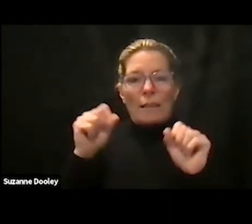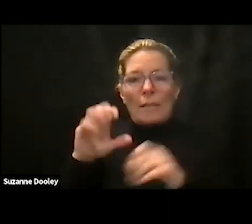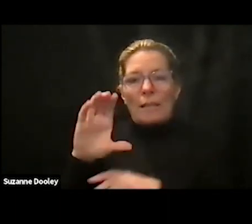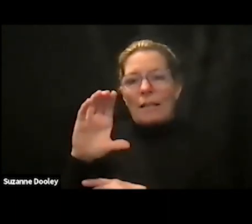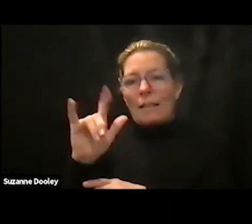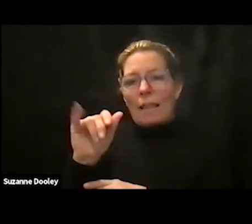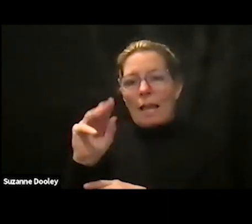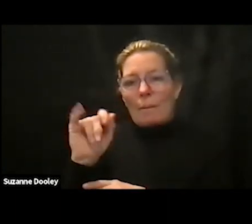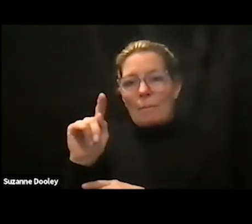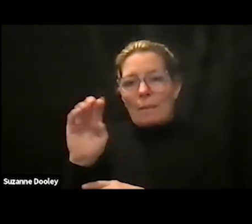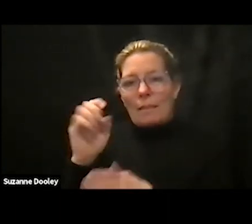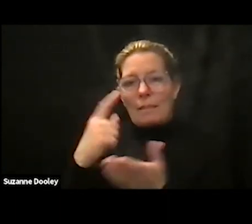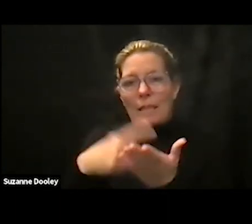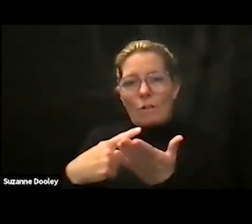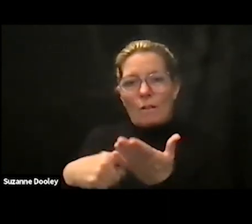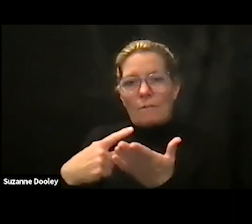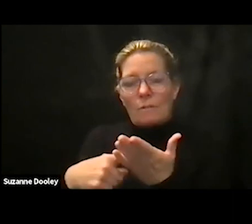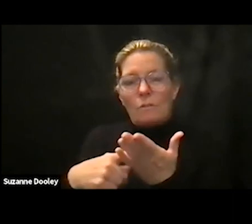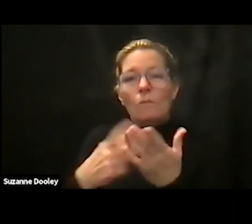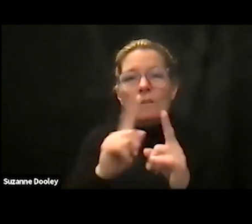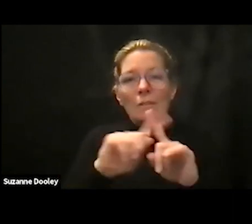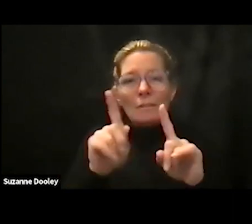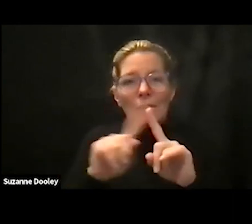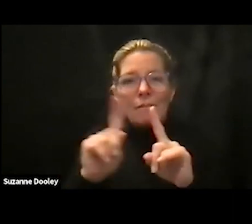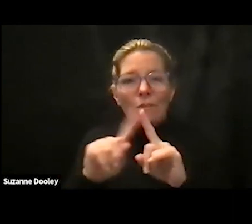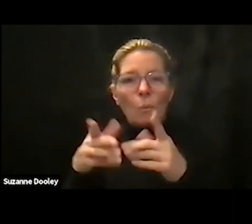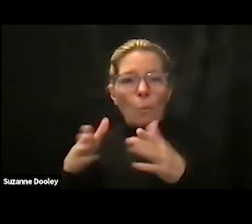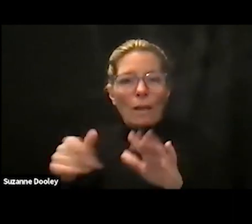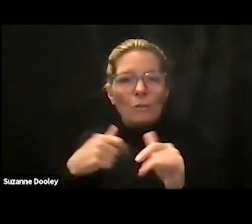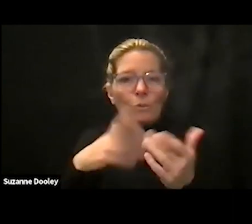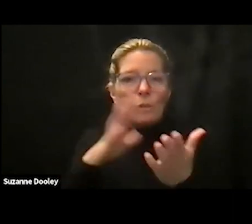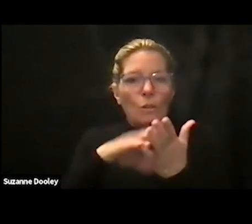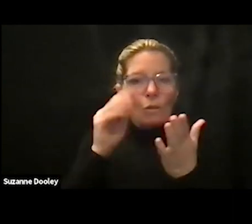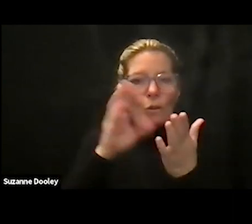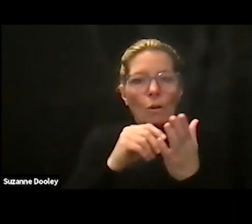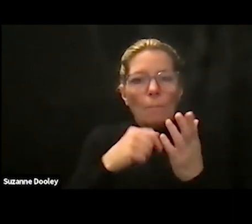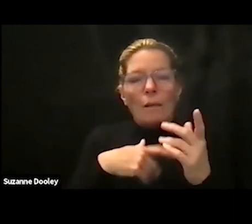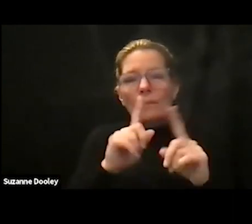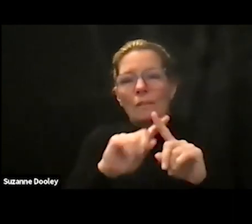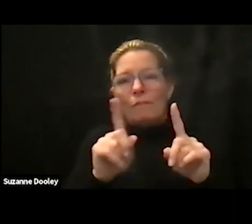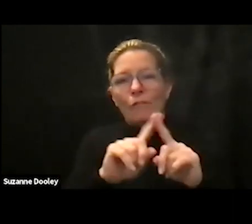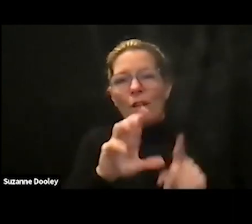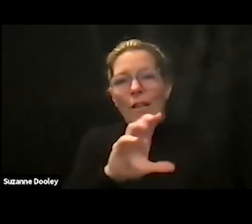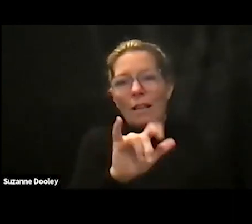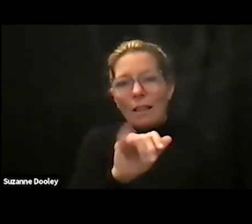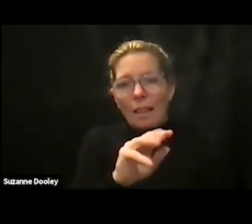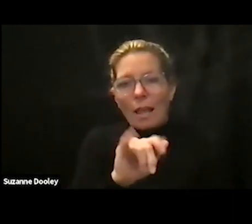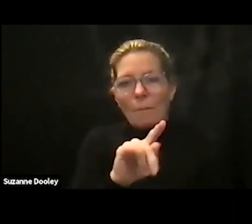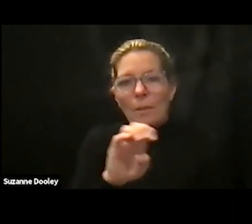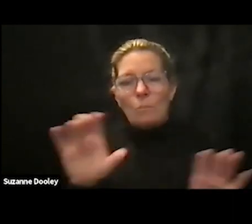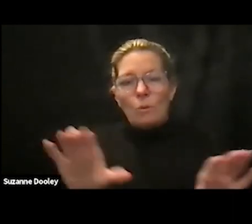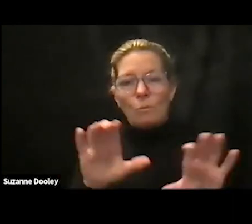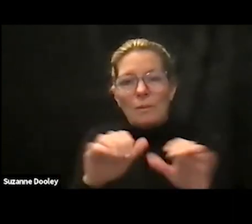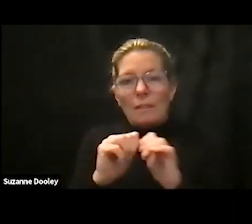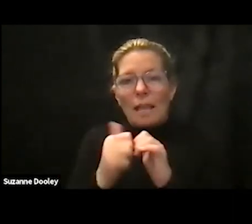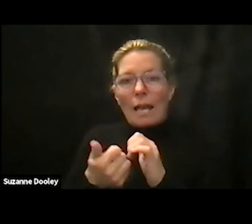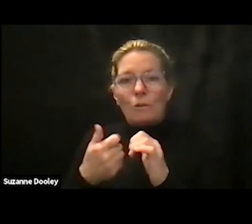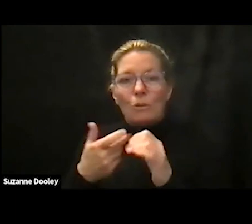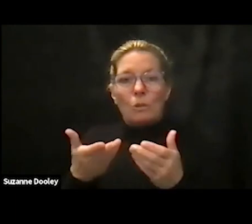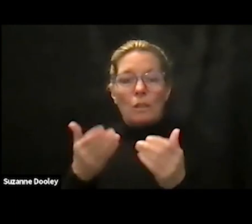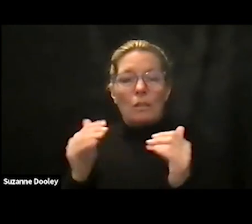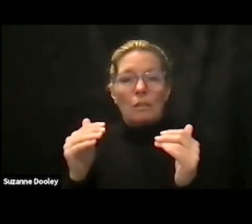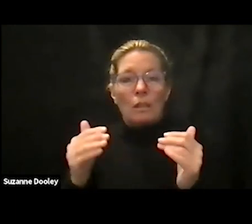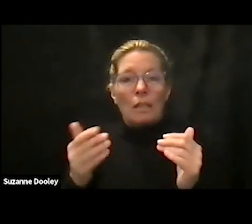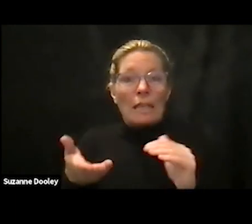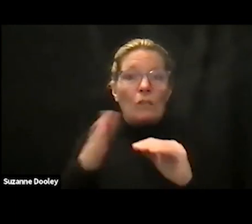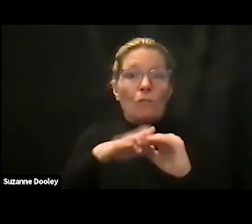narratives, different measures, that you can take to learn more about various climate movements and how you may be able to elevate the work of